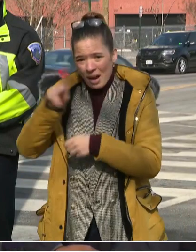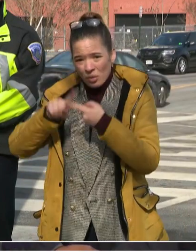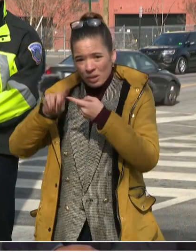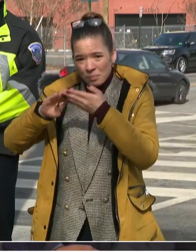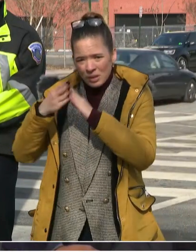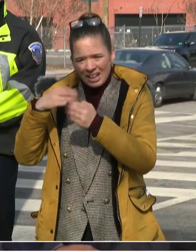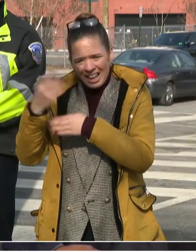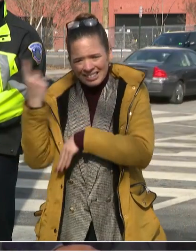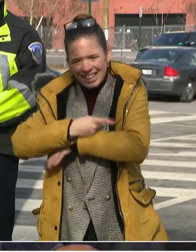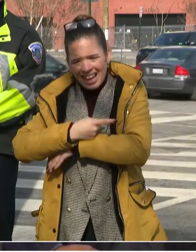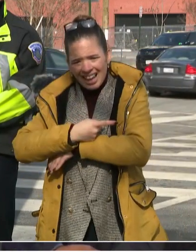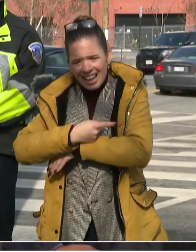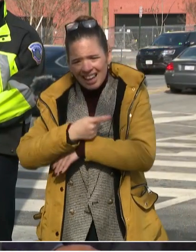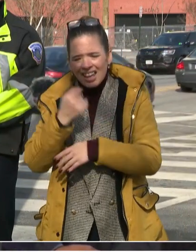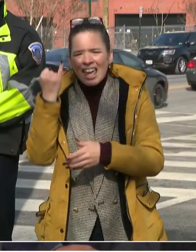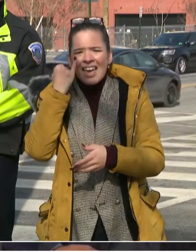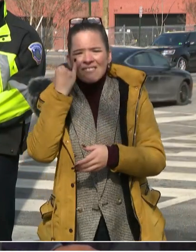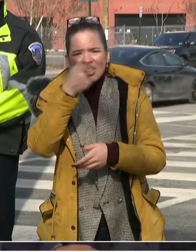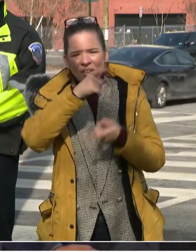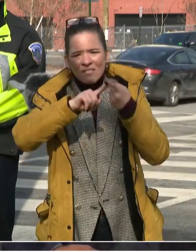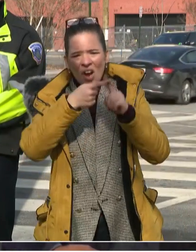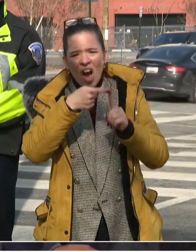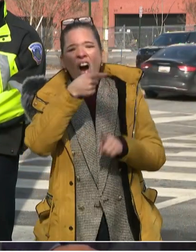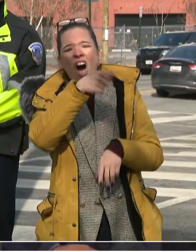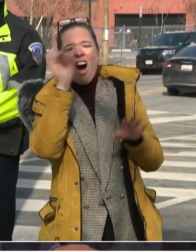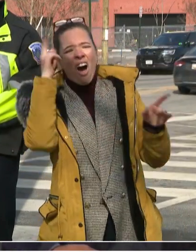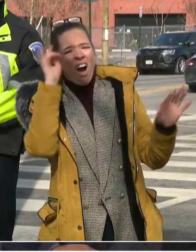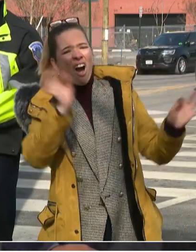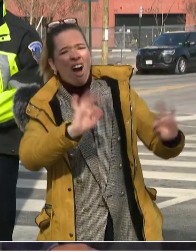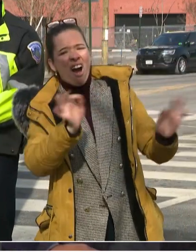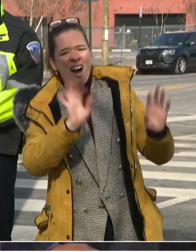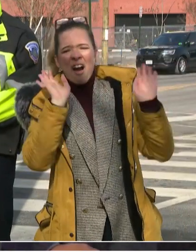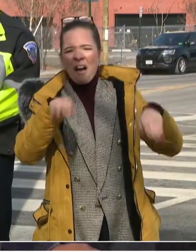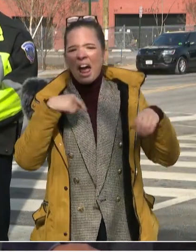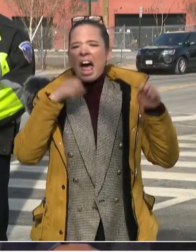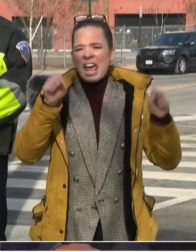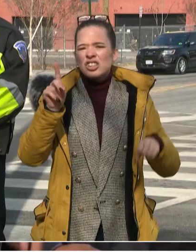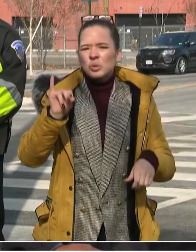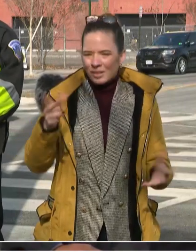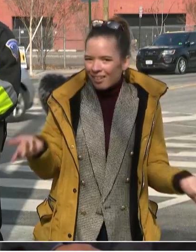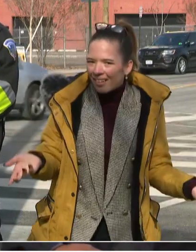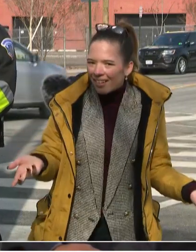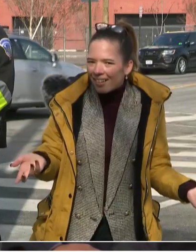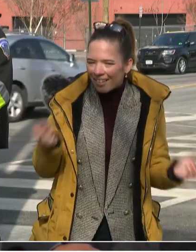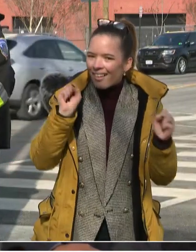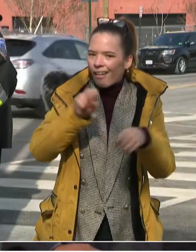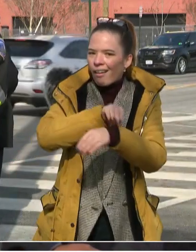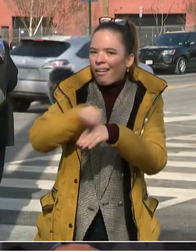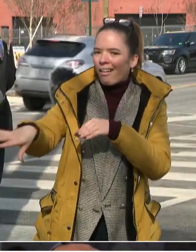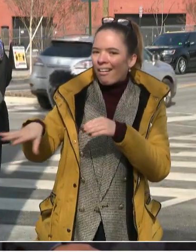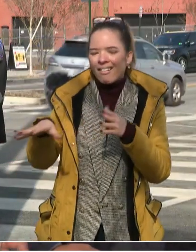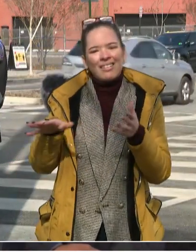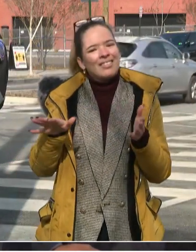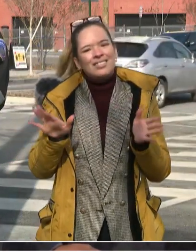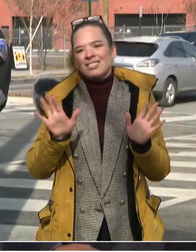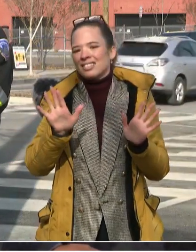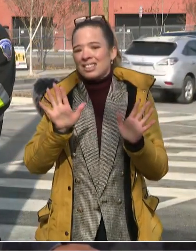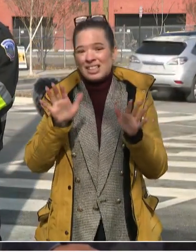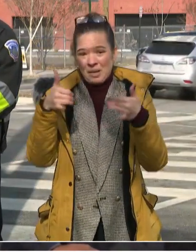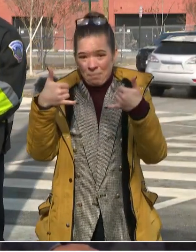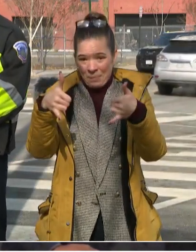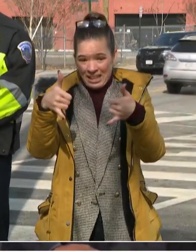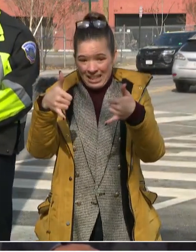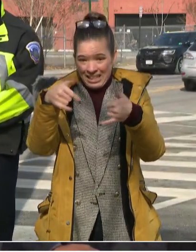they do? Like I said, playtime for games, it's over. And we all have to come together and take this issue for the